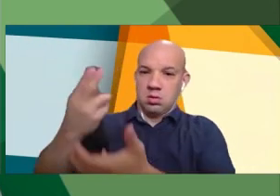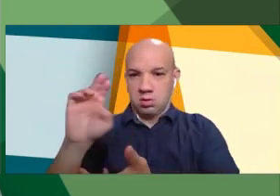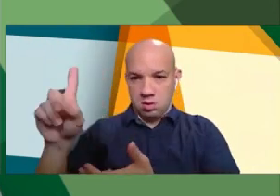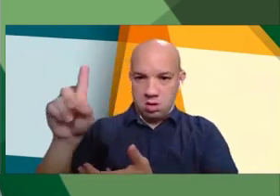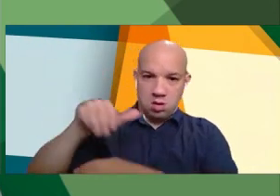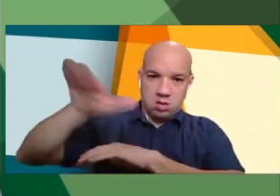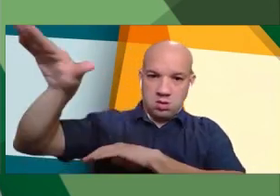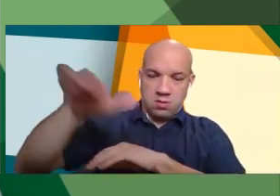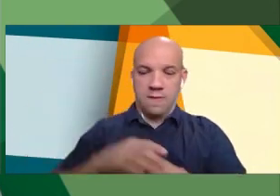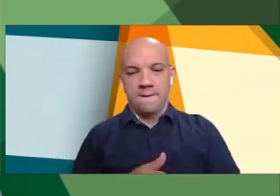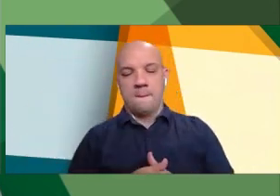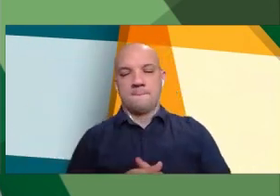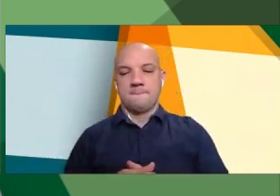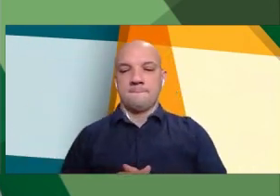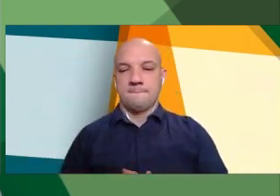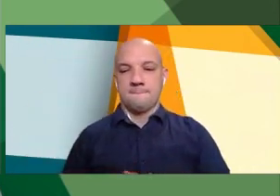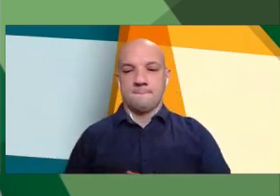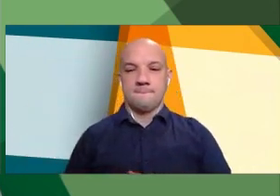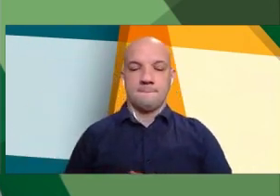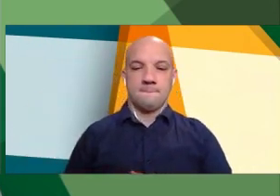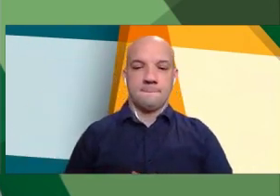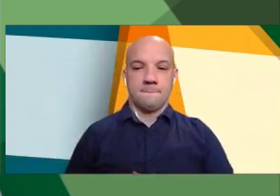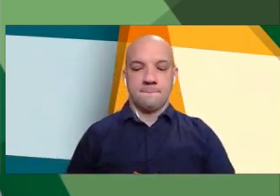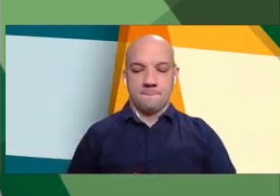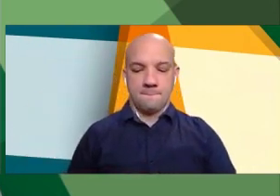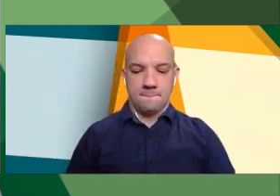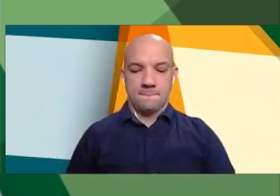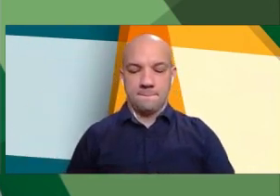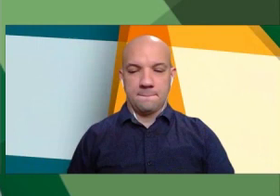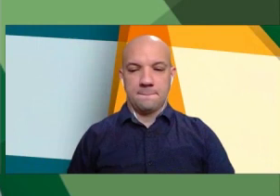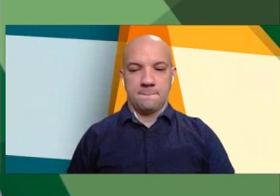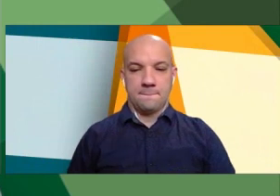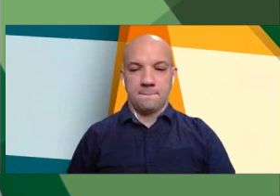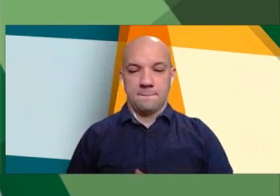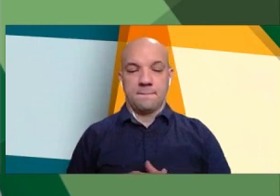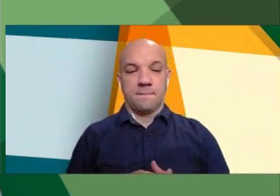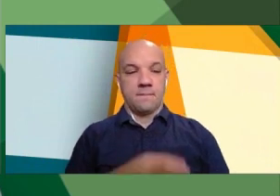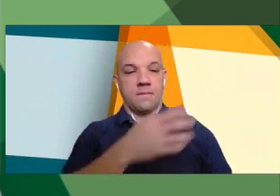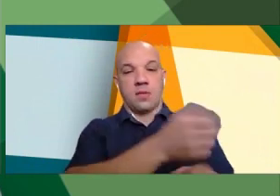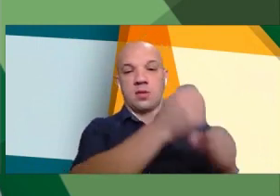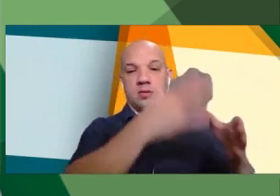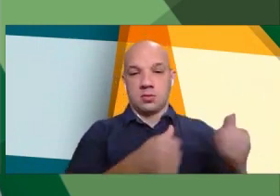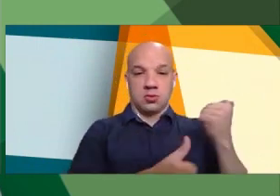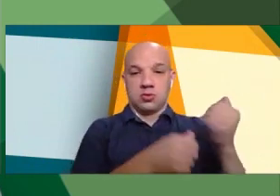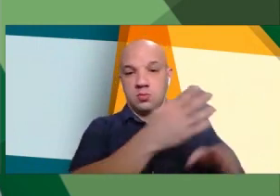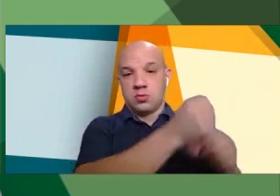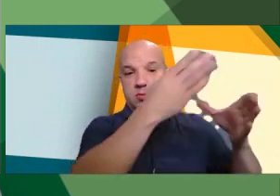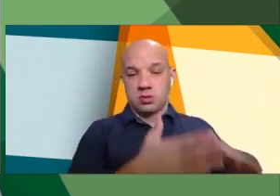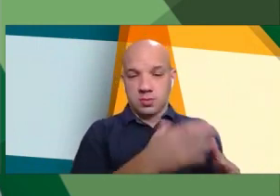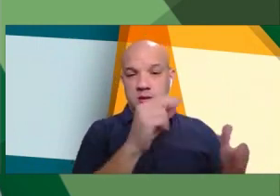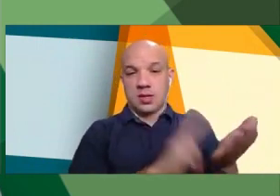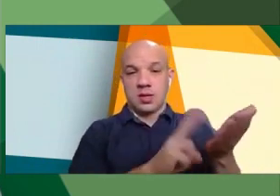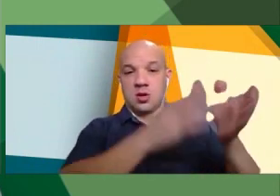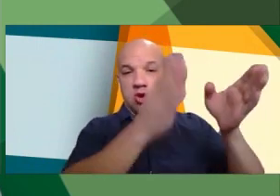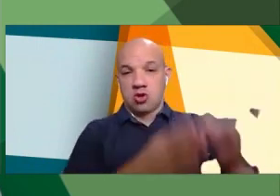quarterly reporting of yours. As sub-recipients or recipients and contractors, you have